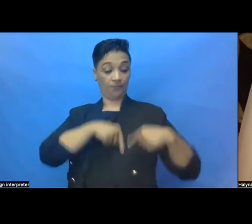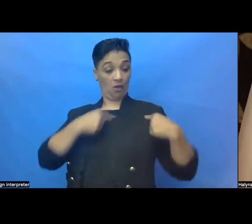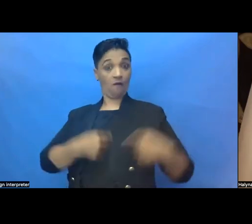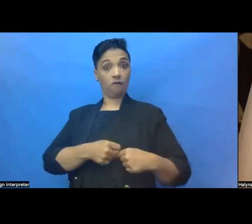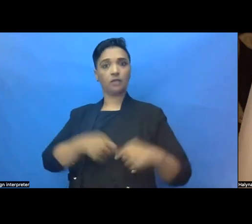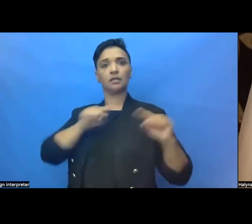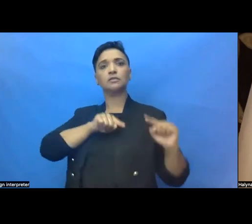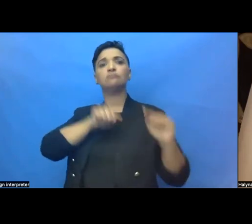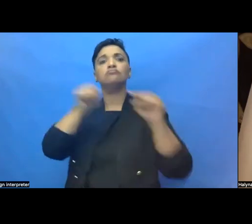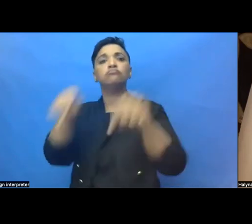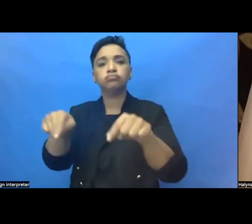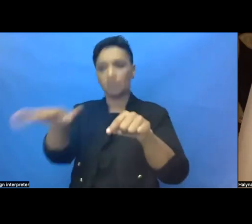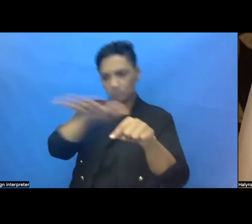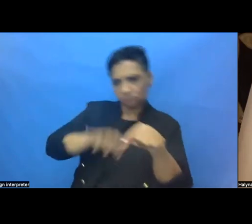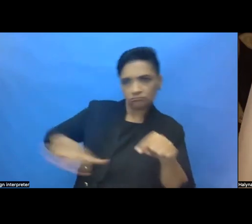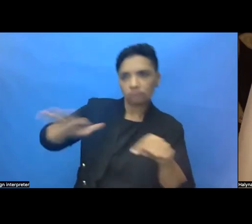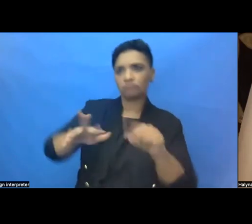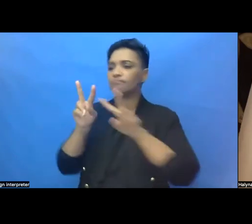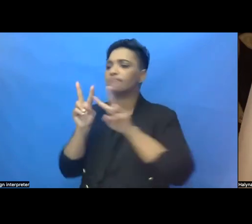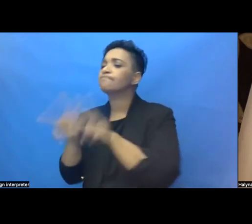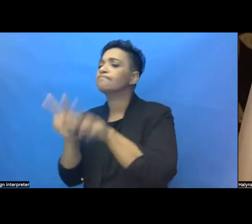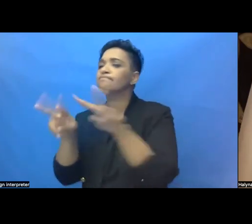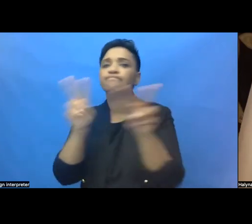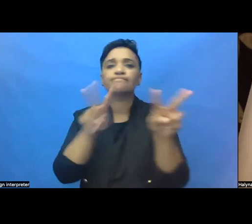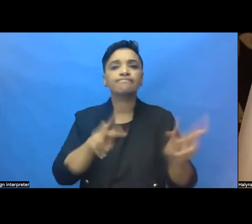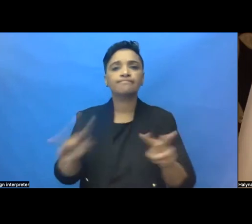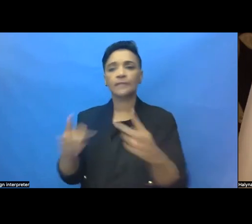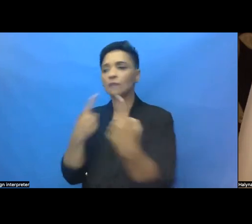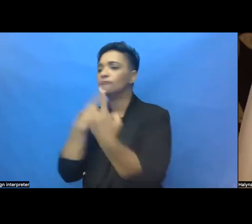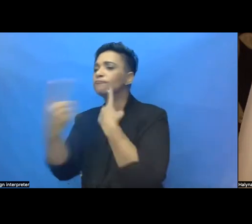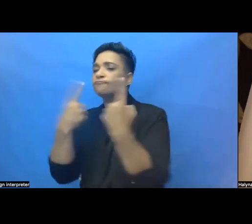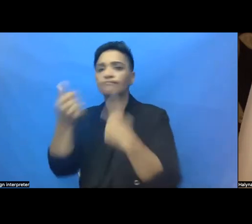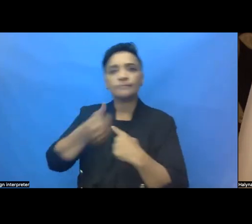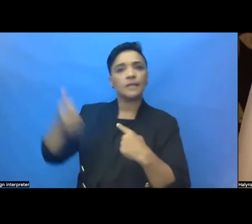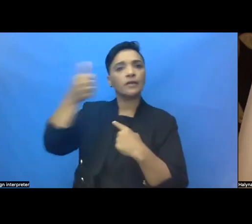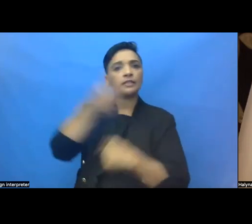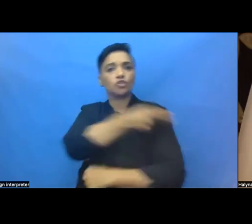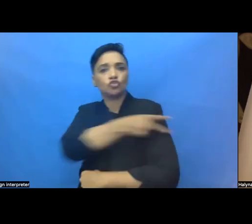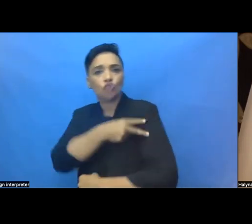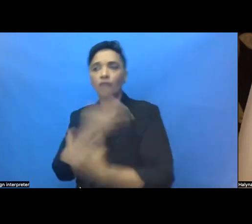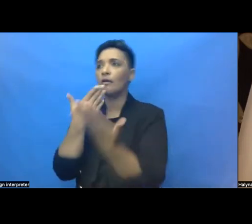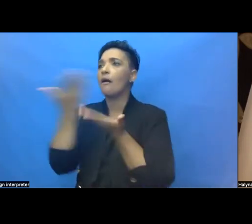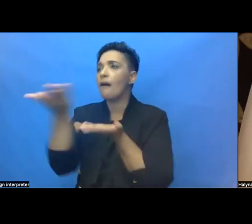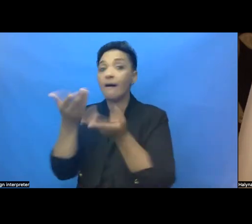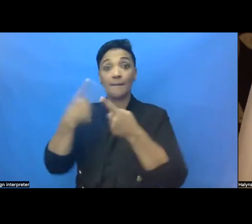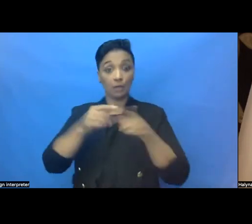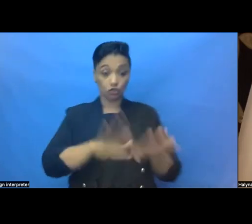in Zakarpattia region, visiting institutions, talking to their directors and staff, and also interacting with children.